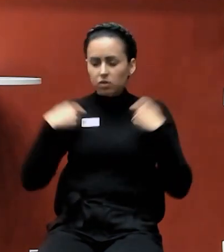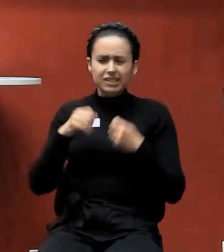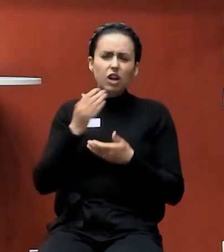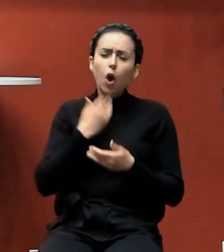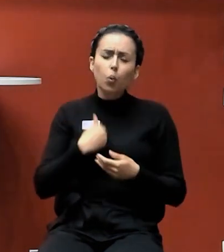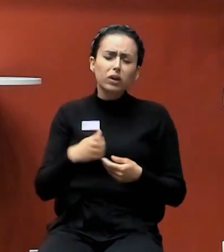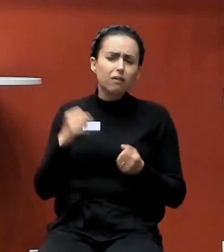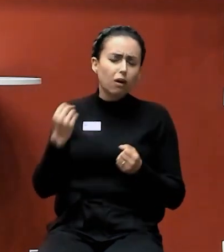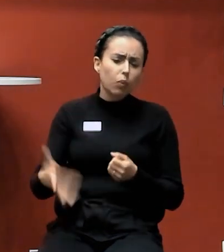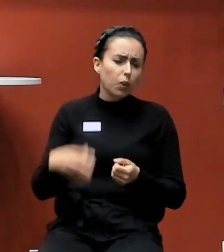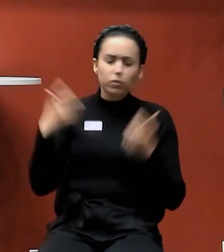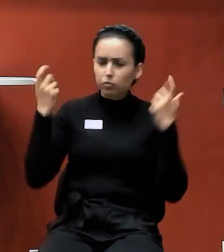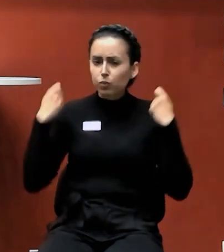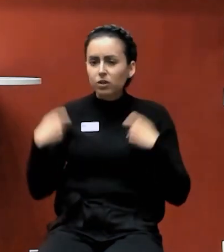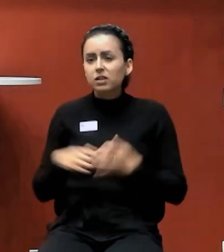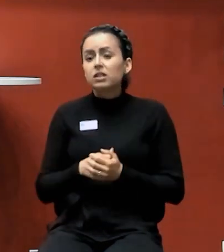hair.